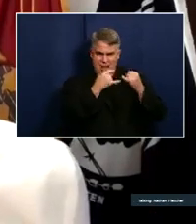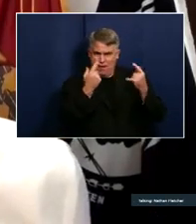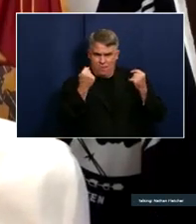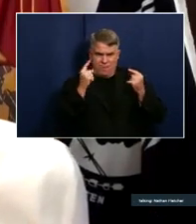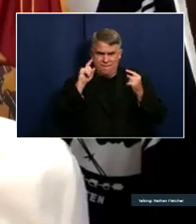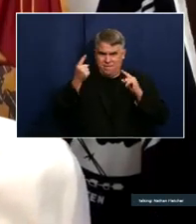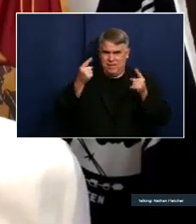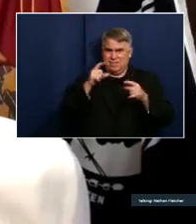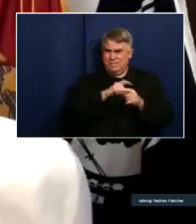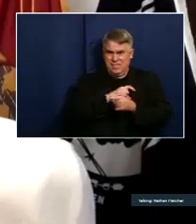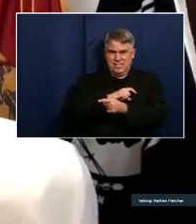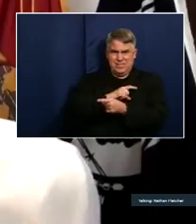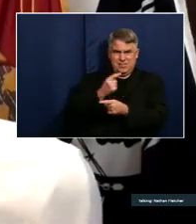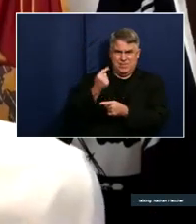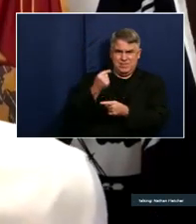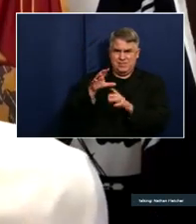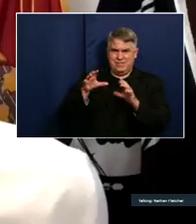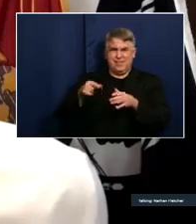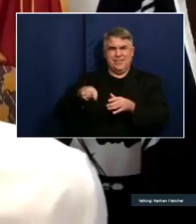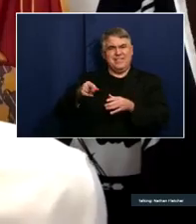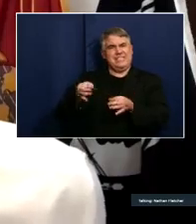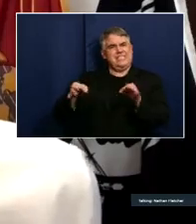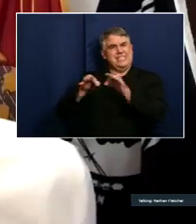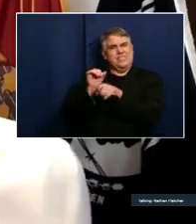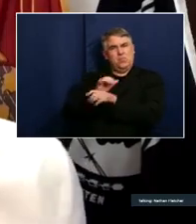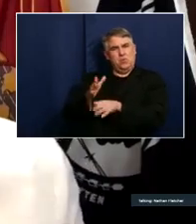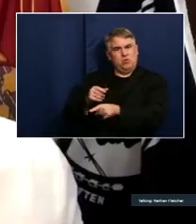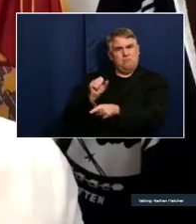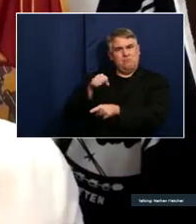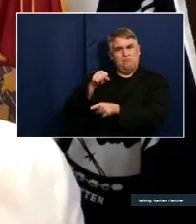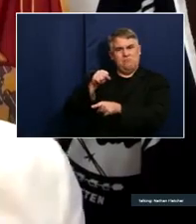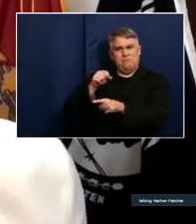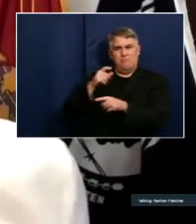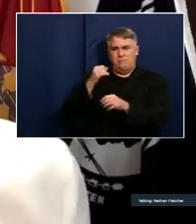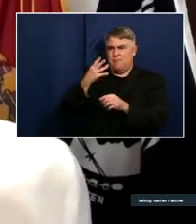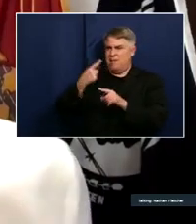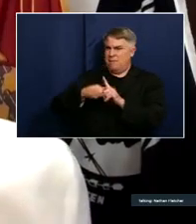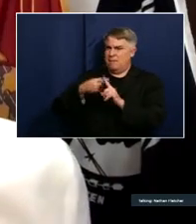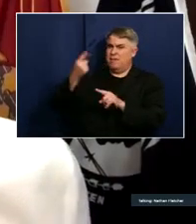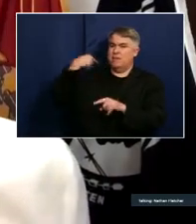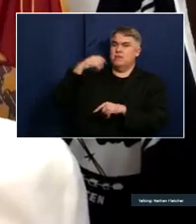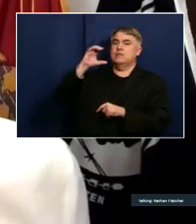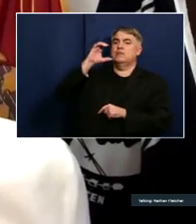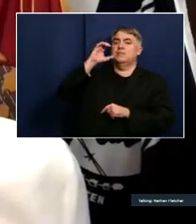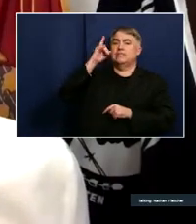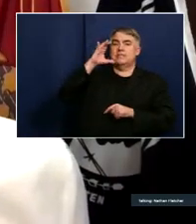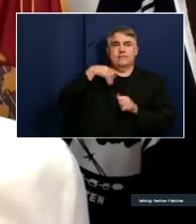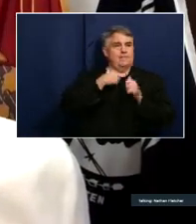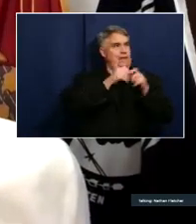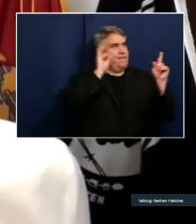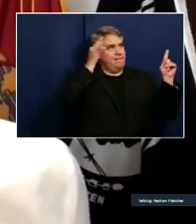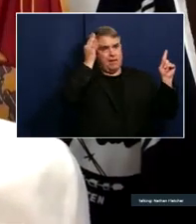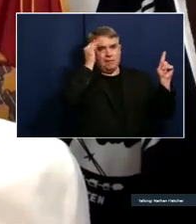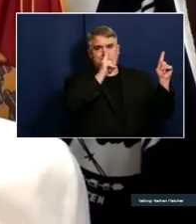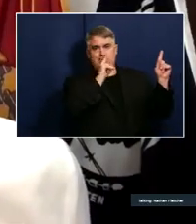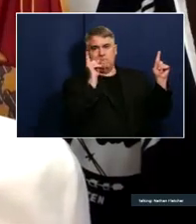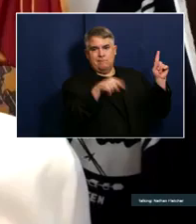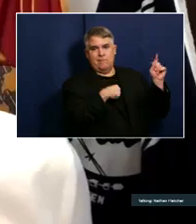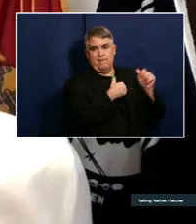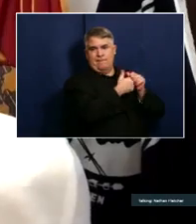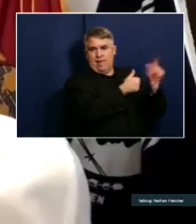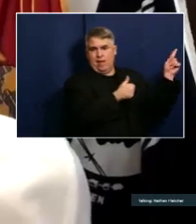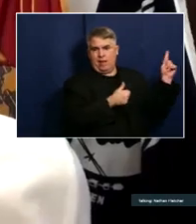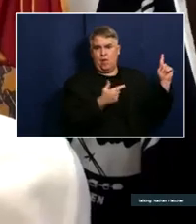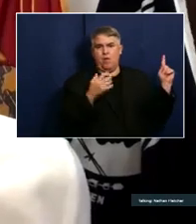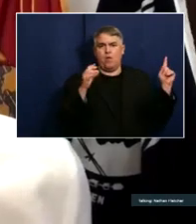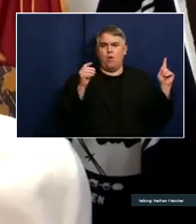where they were months and months and months and months ago in the CDC guidelines. That's where they are today. So no one on the Board of Supervisors voted against